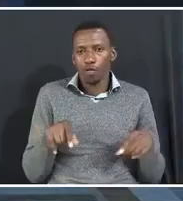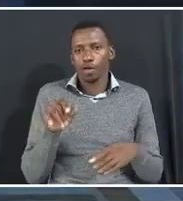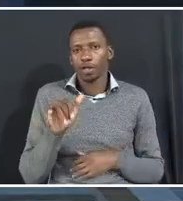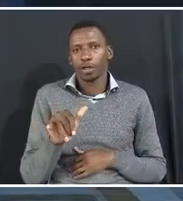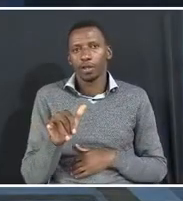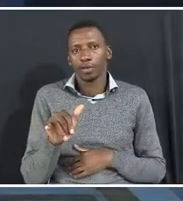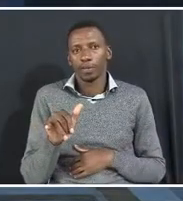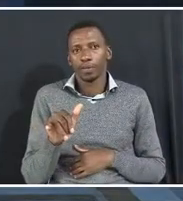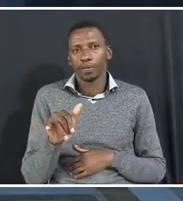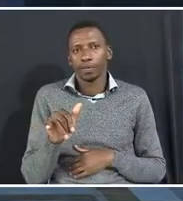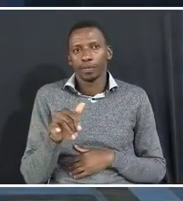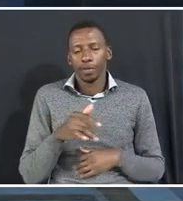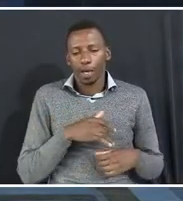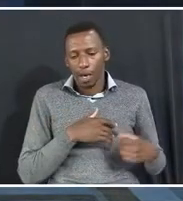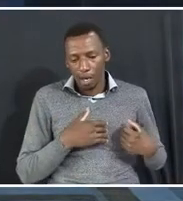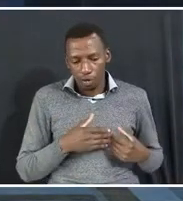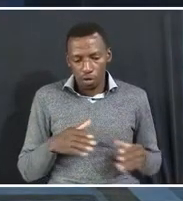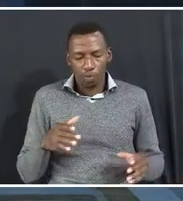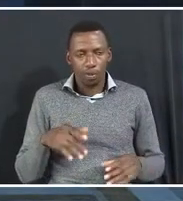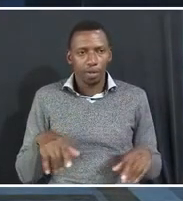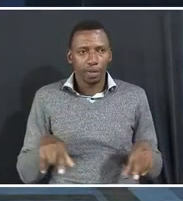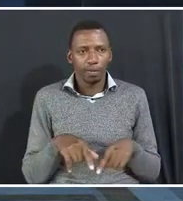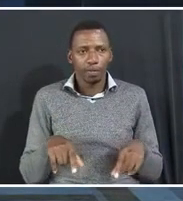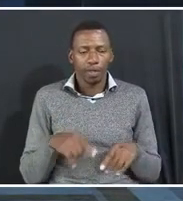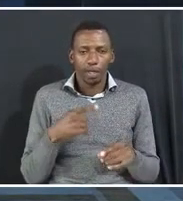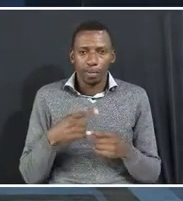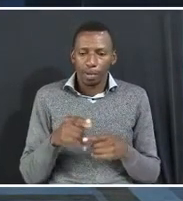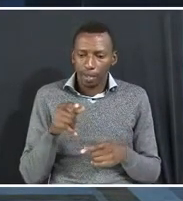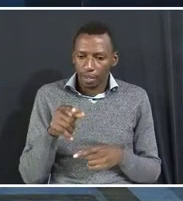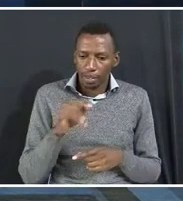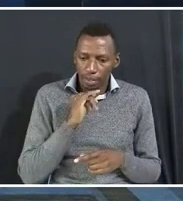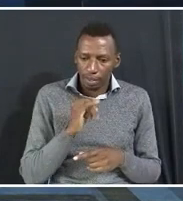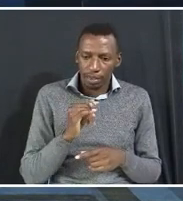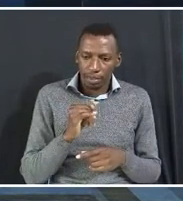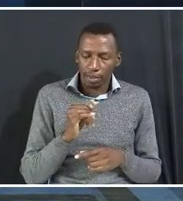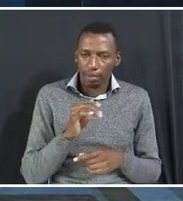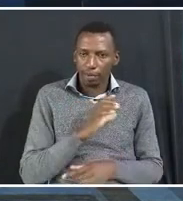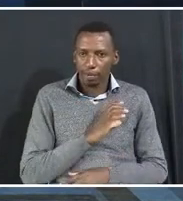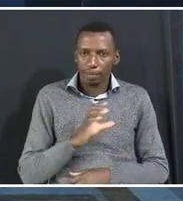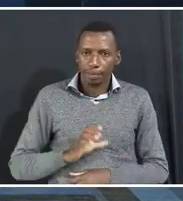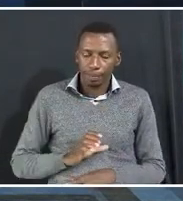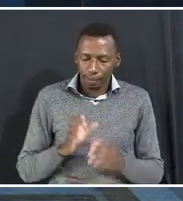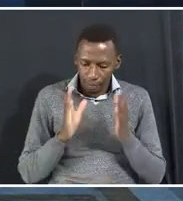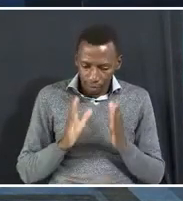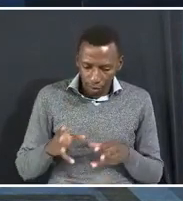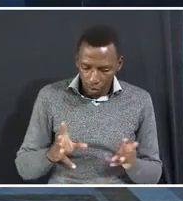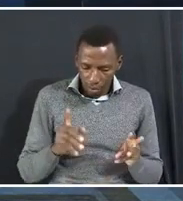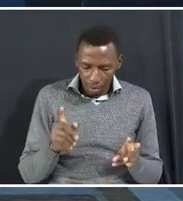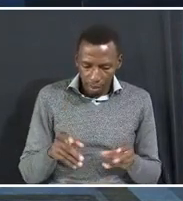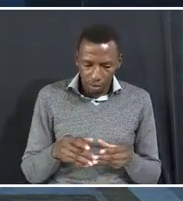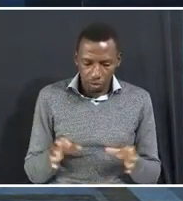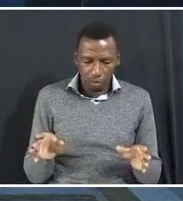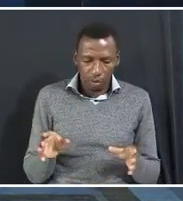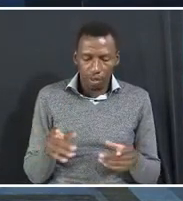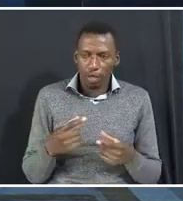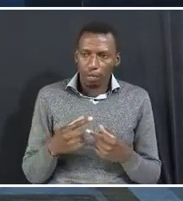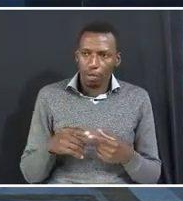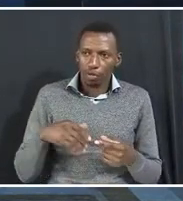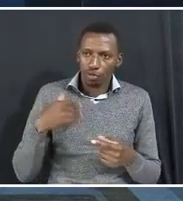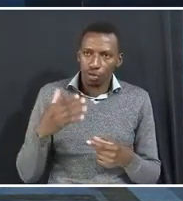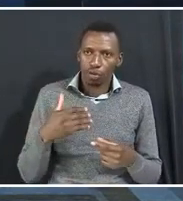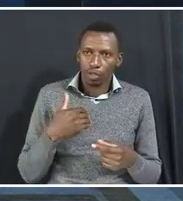fear, you know, opening up, and yet that is a scandal of Christianity, to open up. But we always have